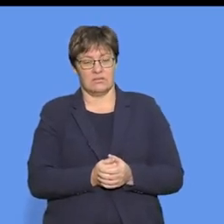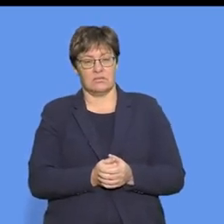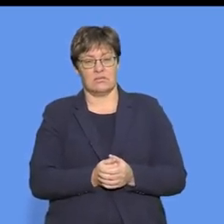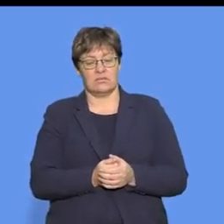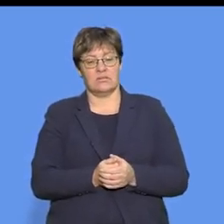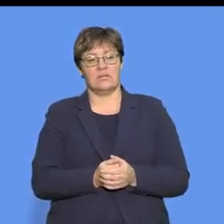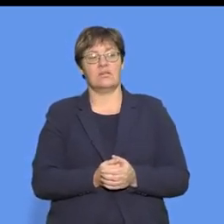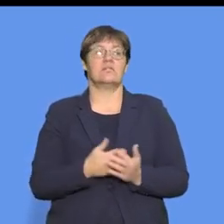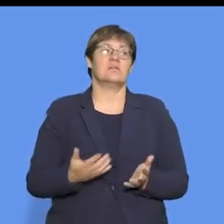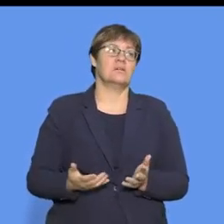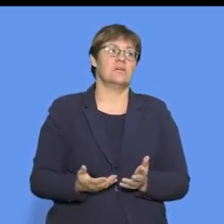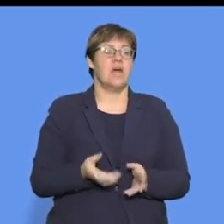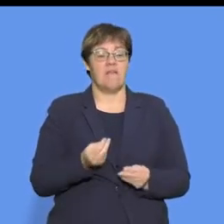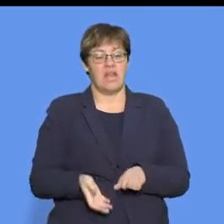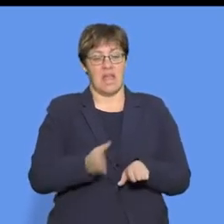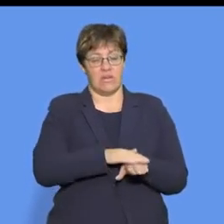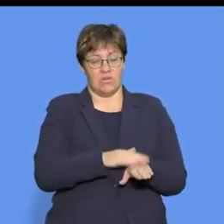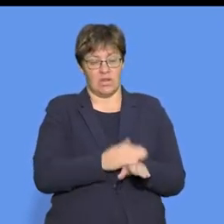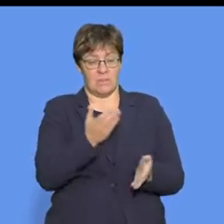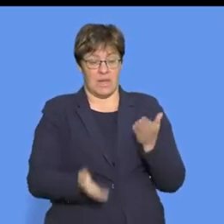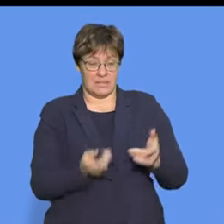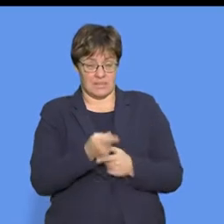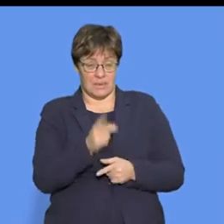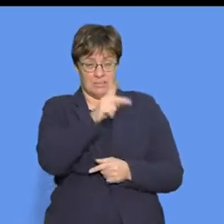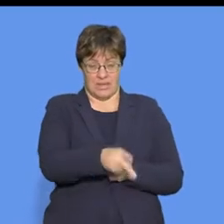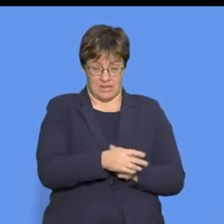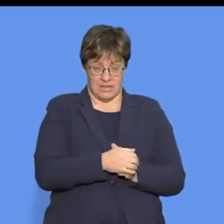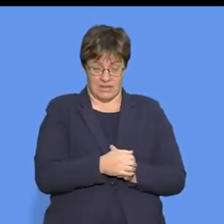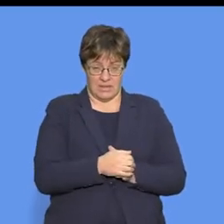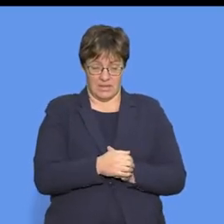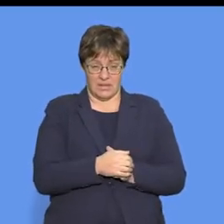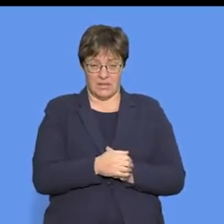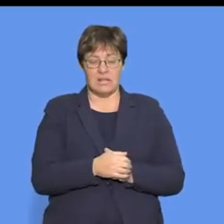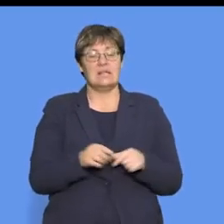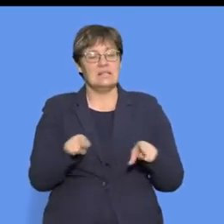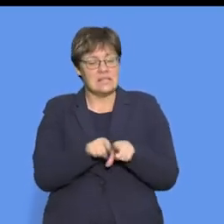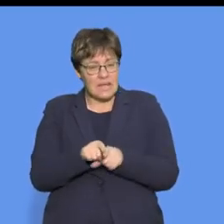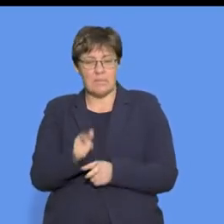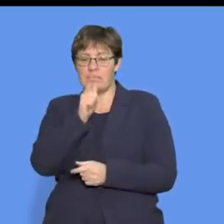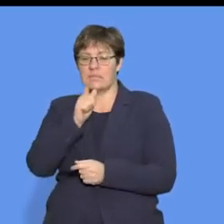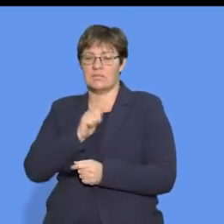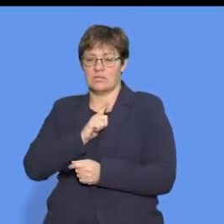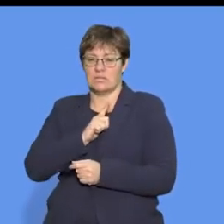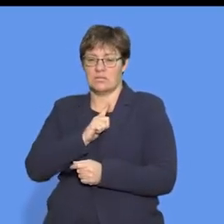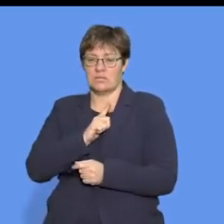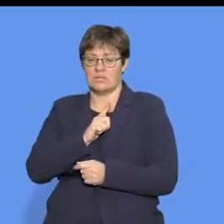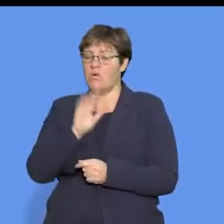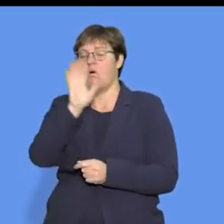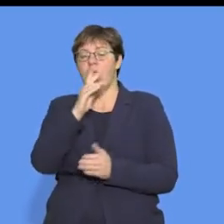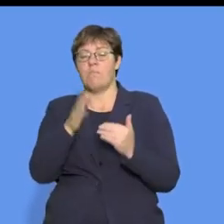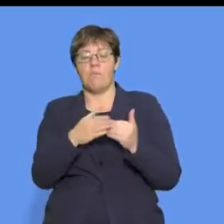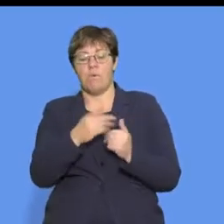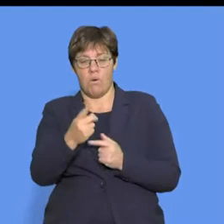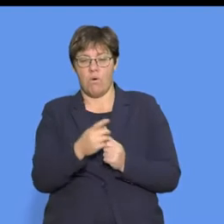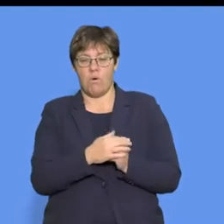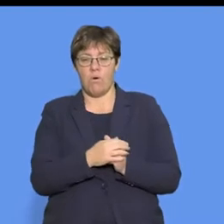P. So if there's an increase of mass at P, we also were told, there was one